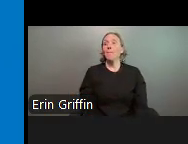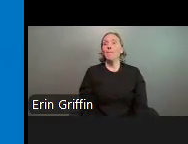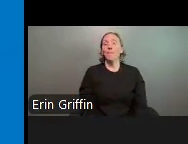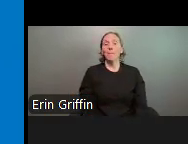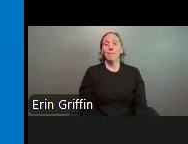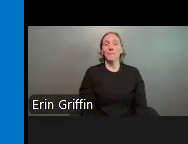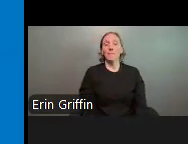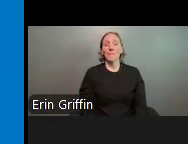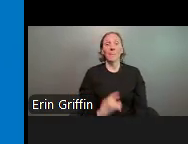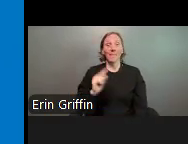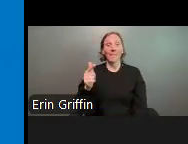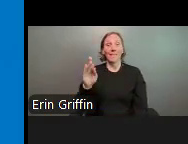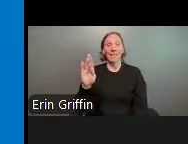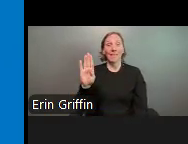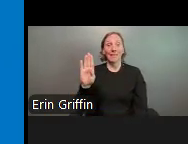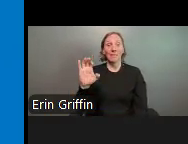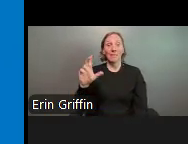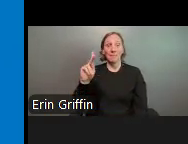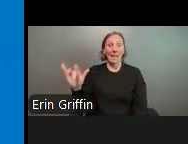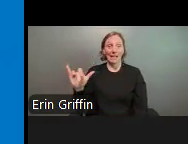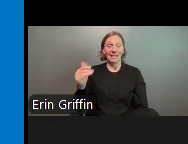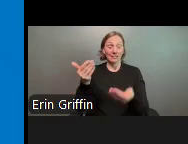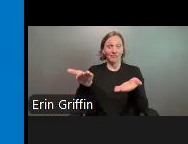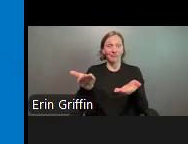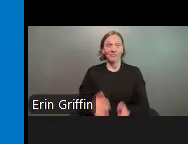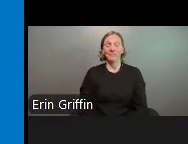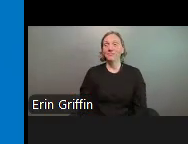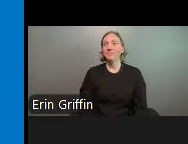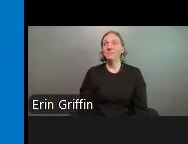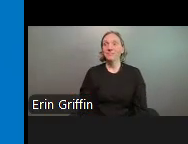I'm going to turn this back to Becky for more information. Thanks.